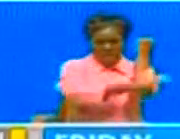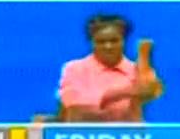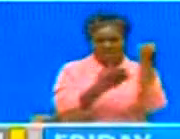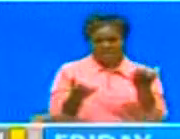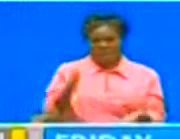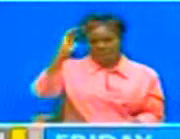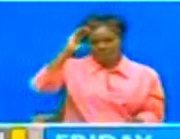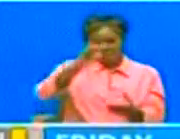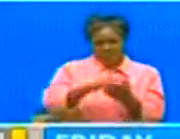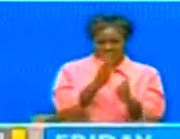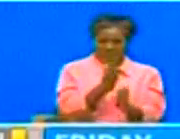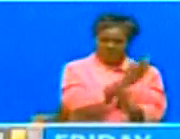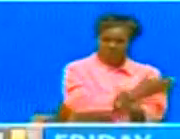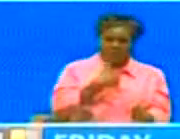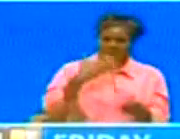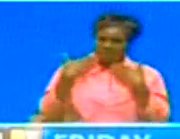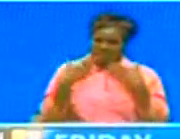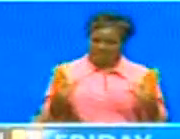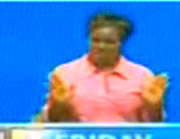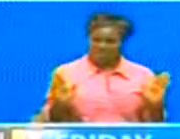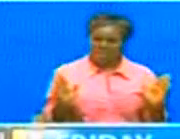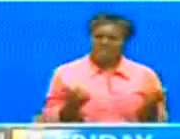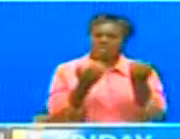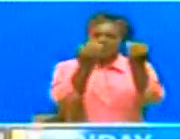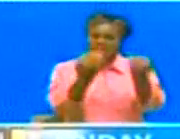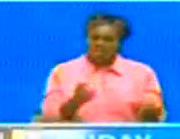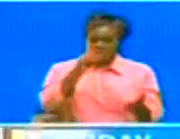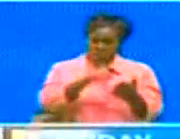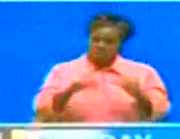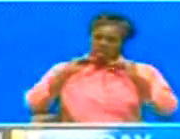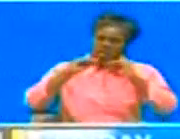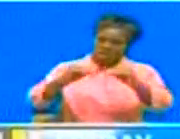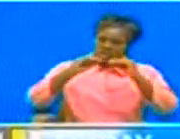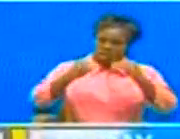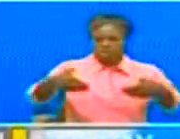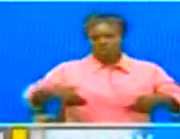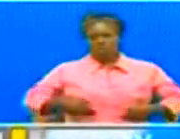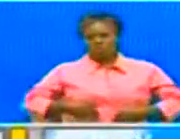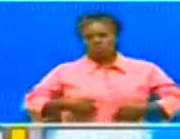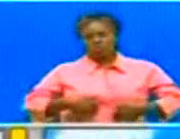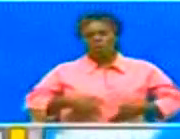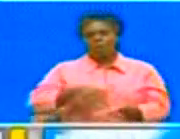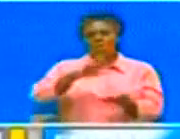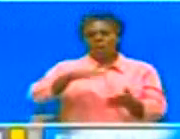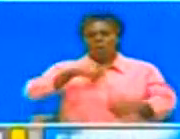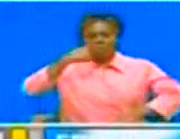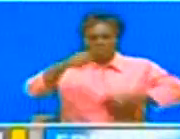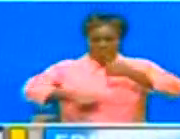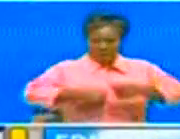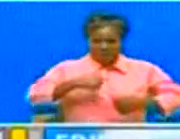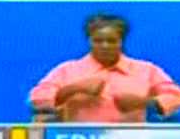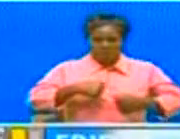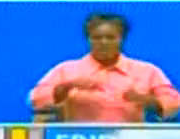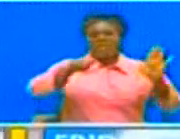I believe, before I finish, that we need to educate our youth mm-hmm. to be more proactive, okay. yes, to yes. be